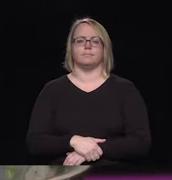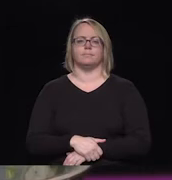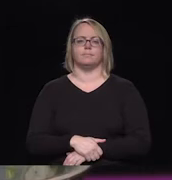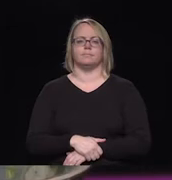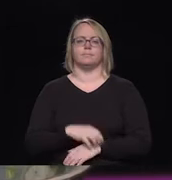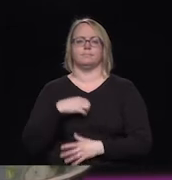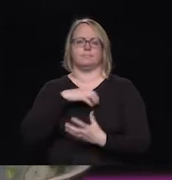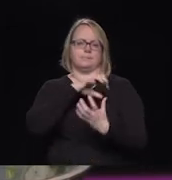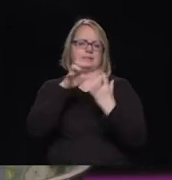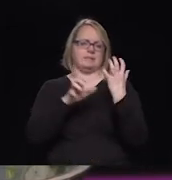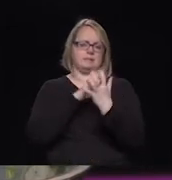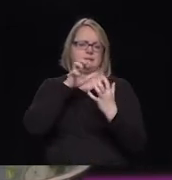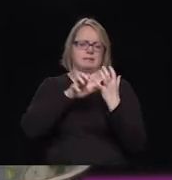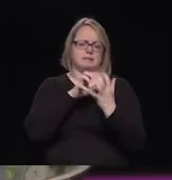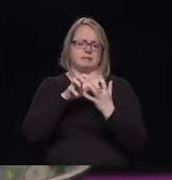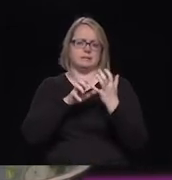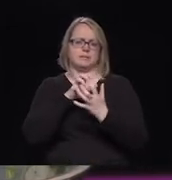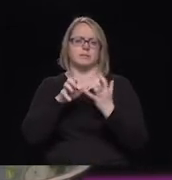and then a pinch of white.